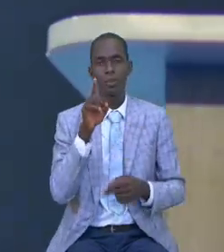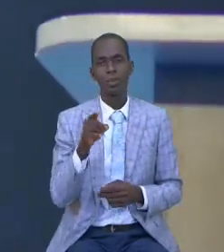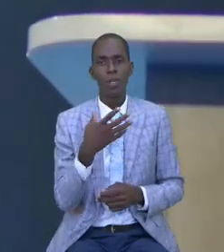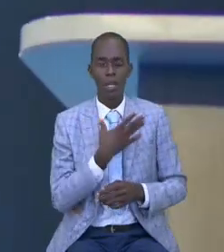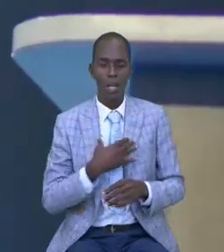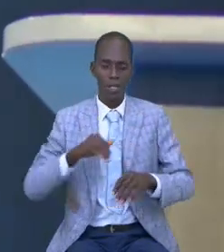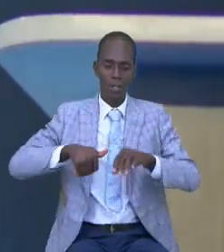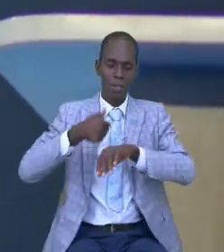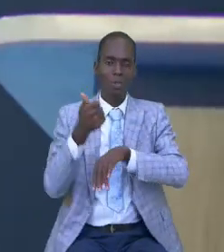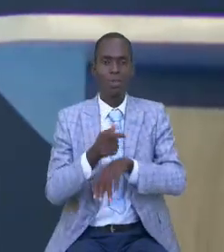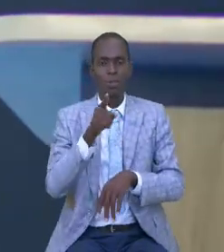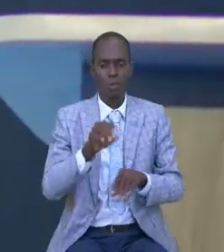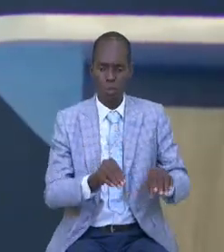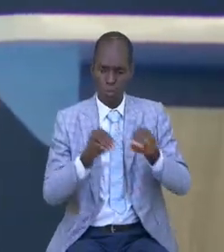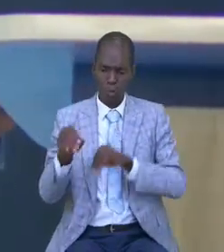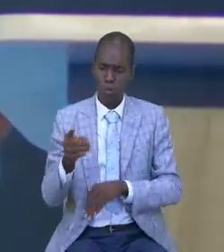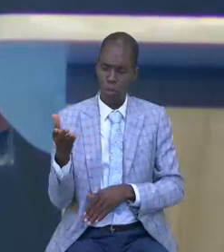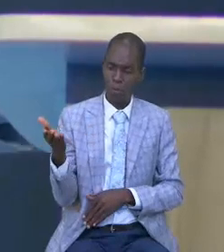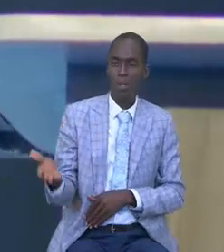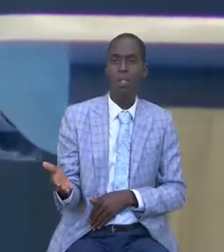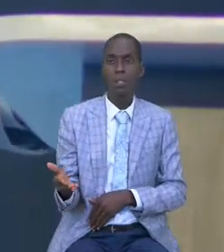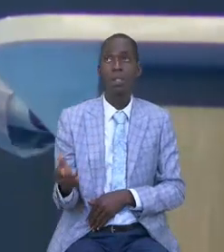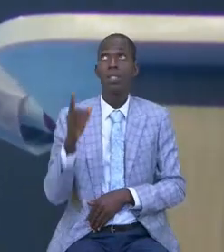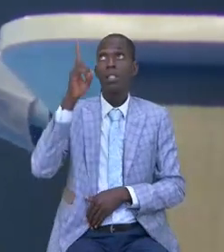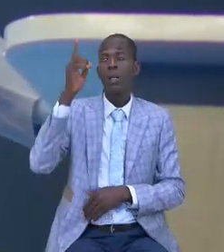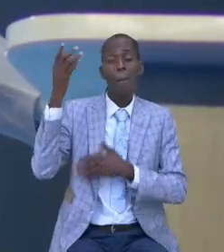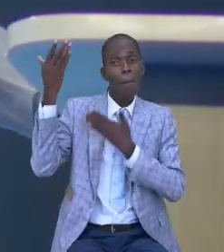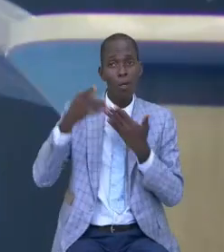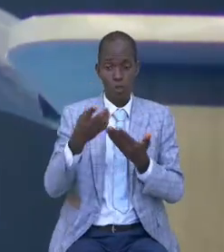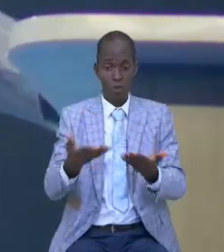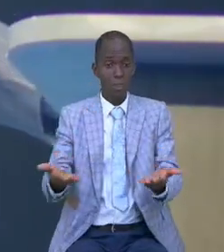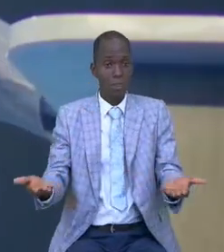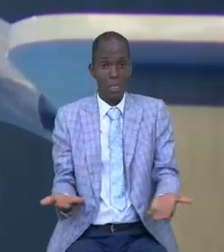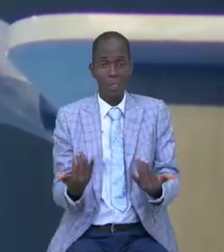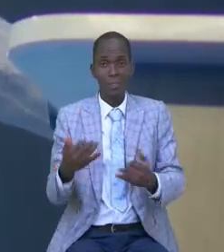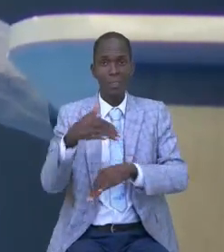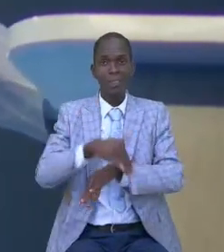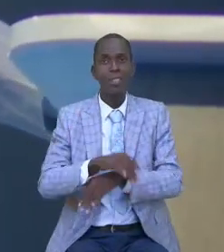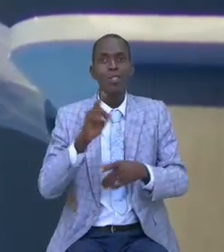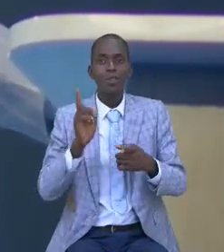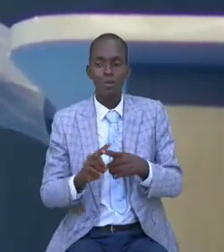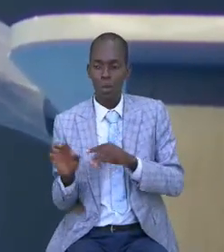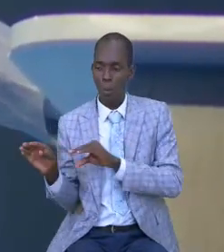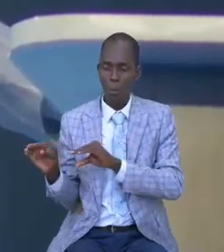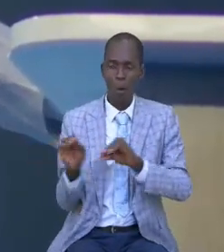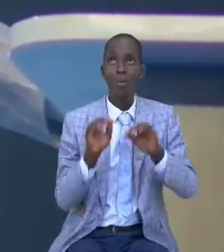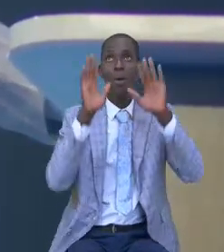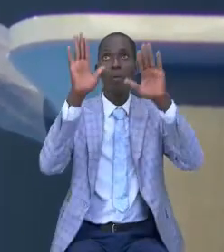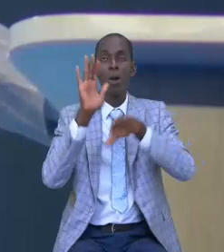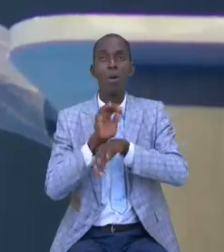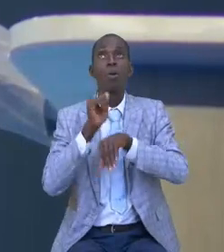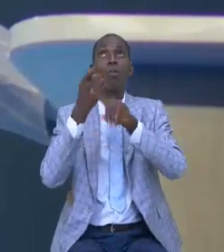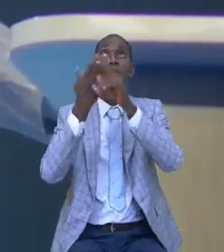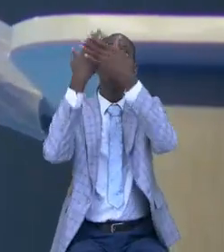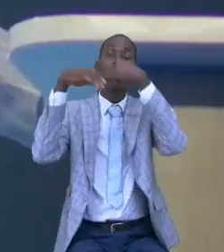ordained you. I put you in place. He brought you here tonight to pass a miracle from heaven into